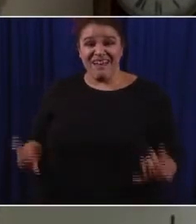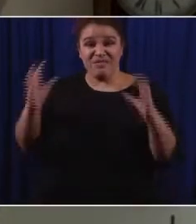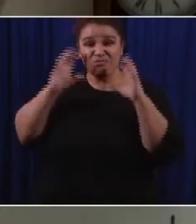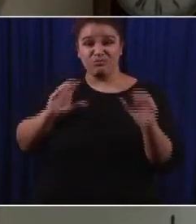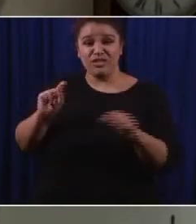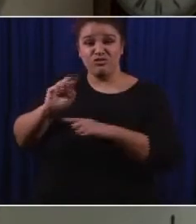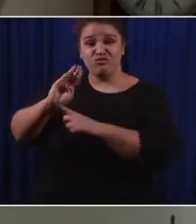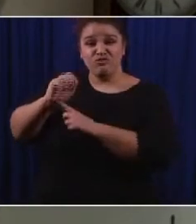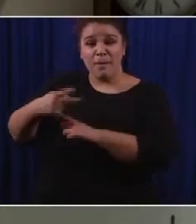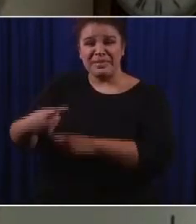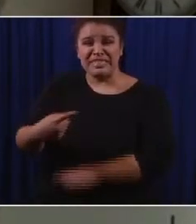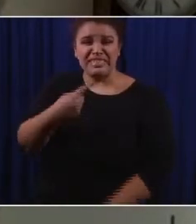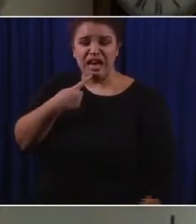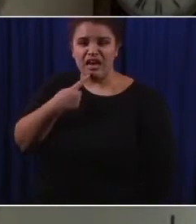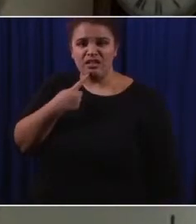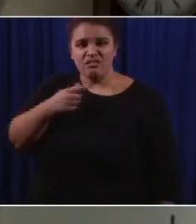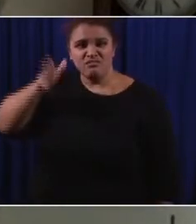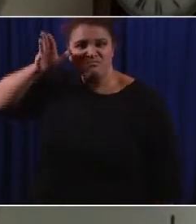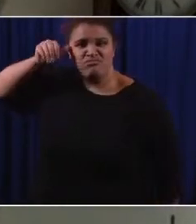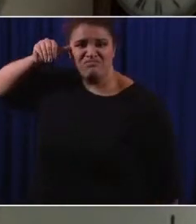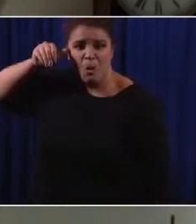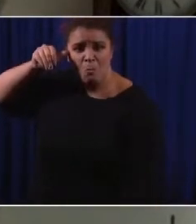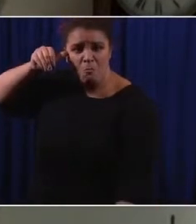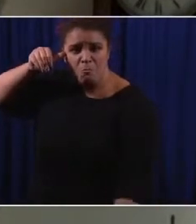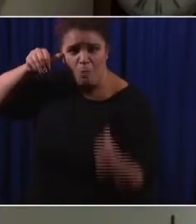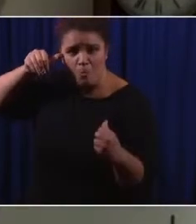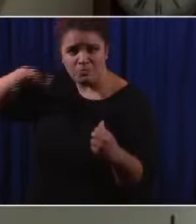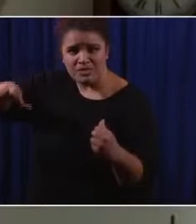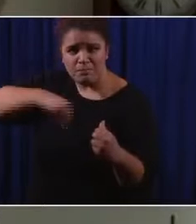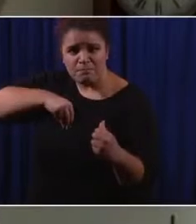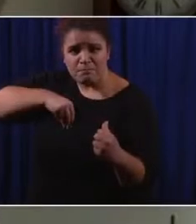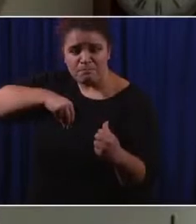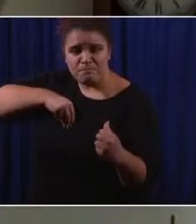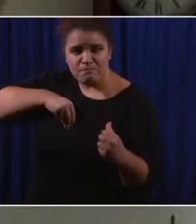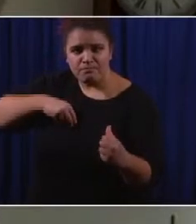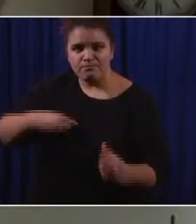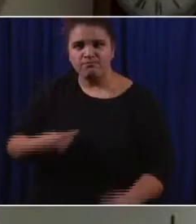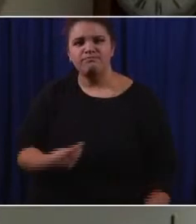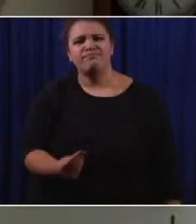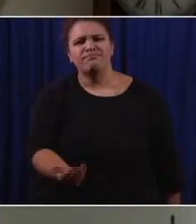Marty, I think I addressed this, in my opening statement.